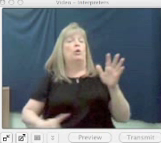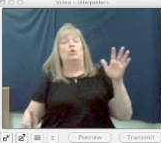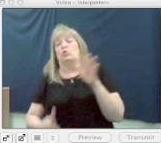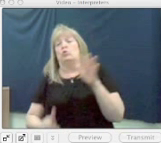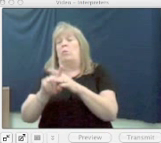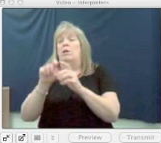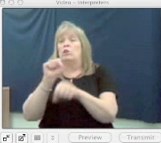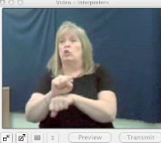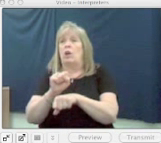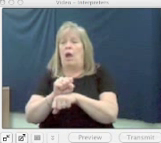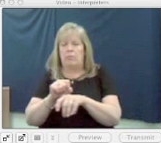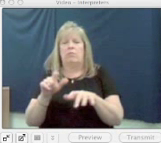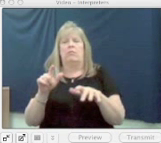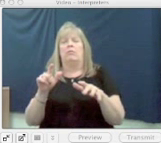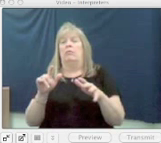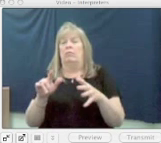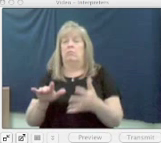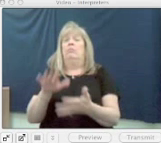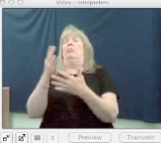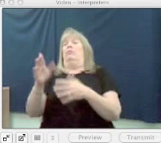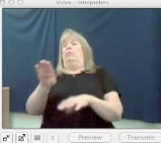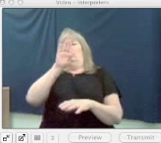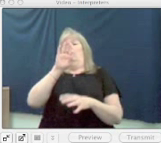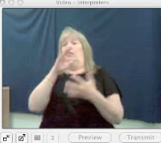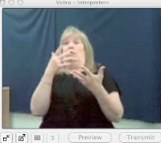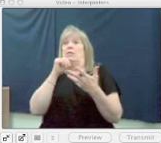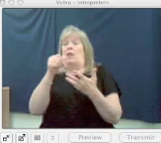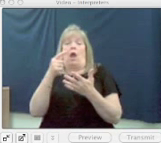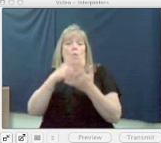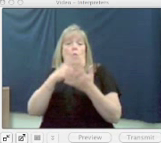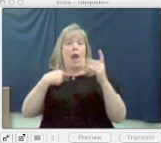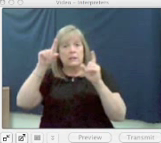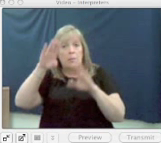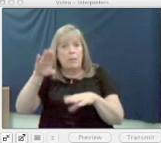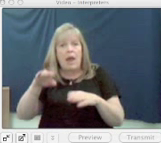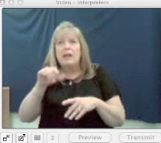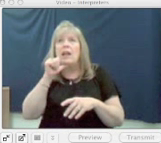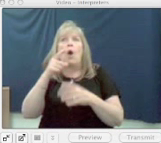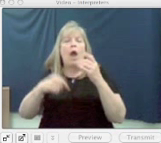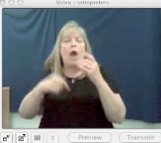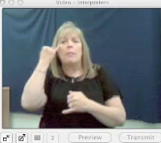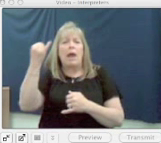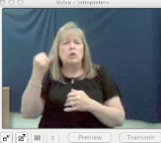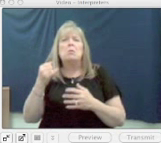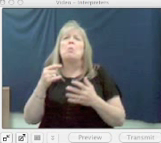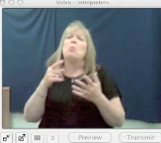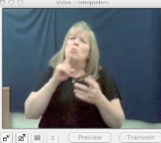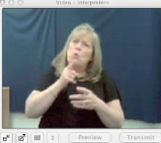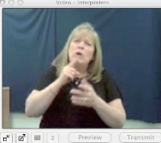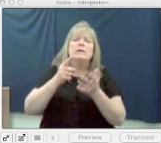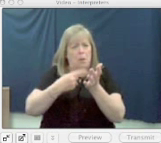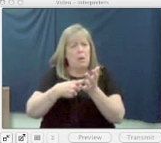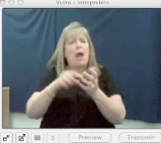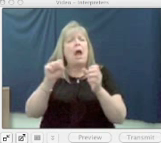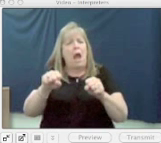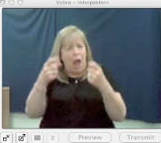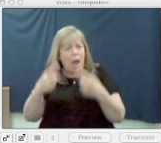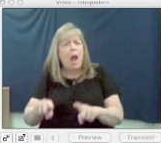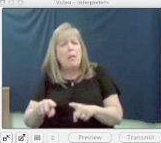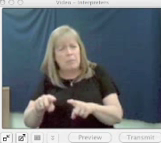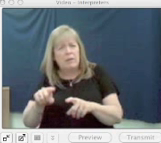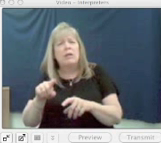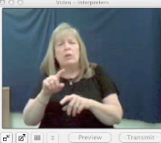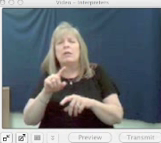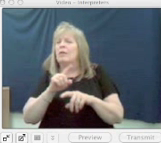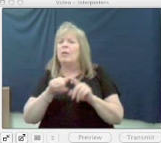It's not what I imagined it would be. And I think to some degree that's the nature of the beast, but I think many demands